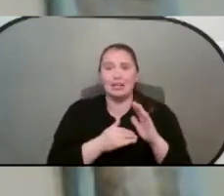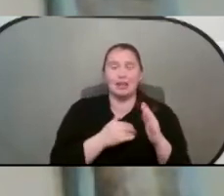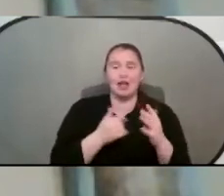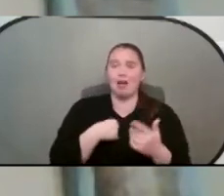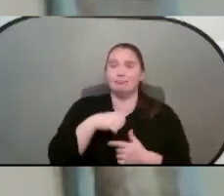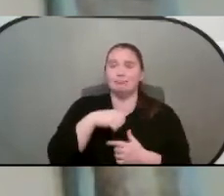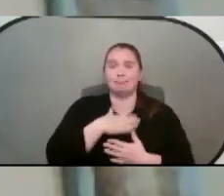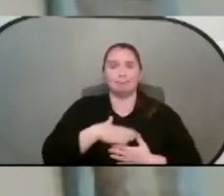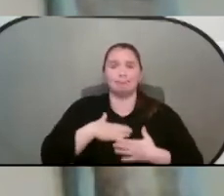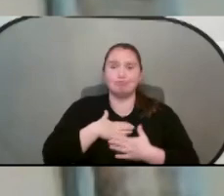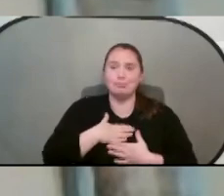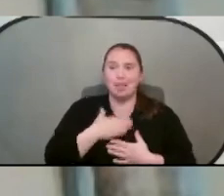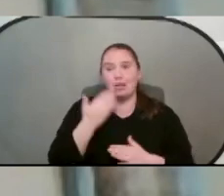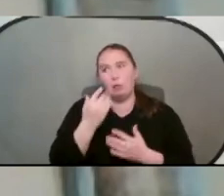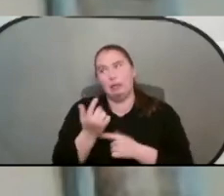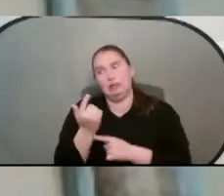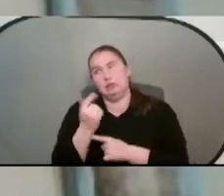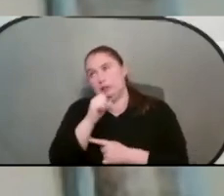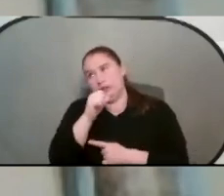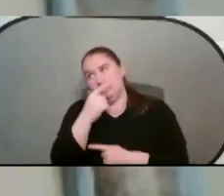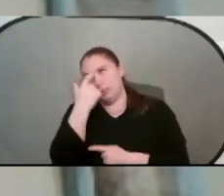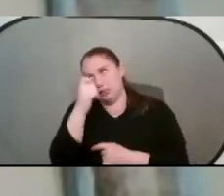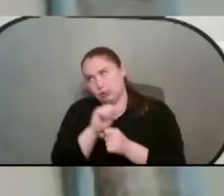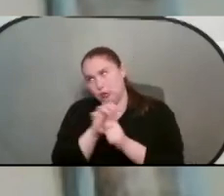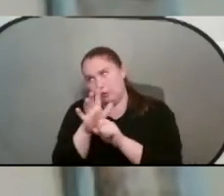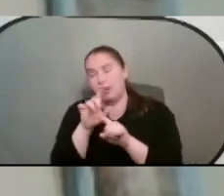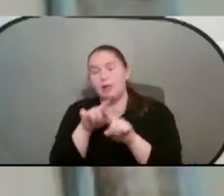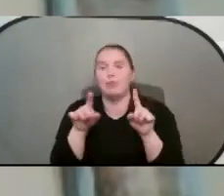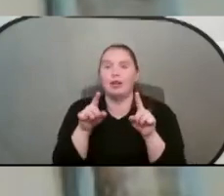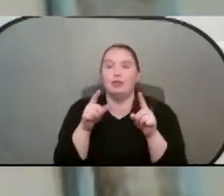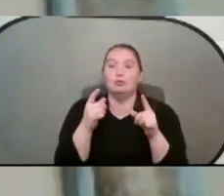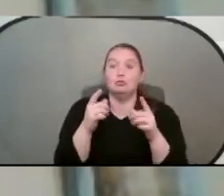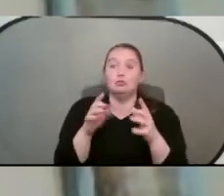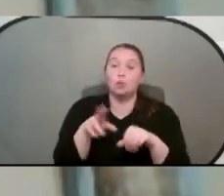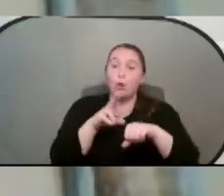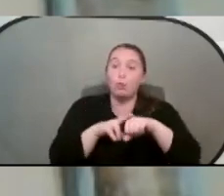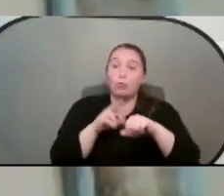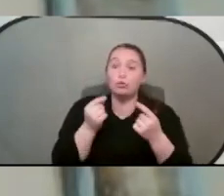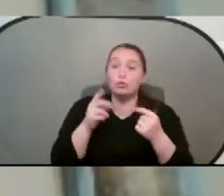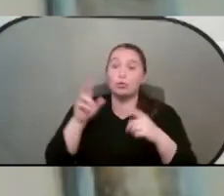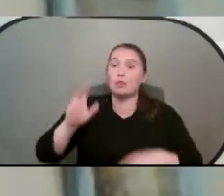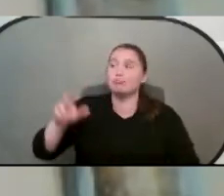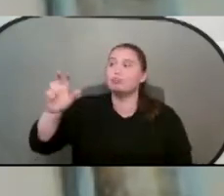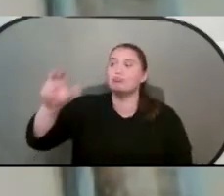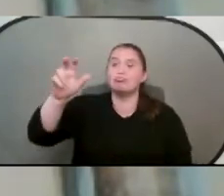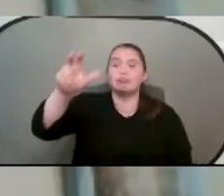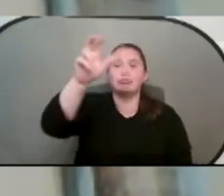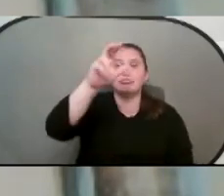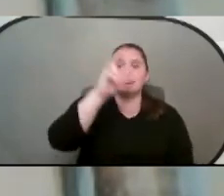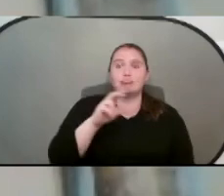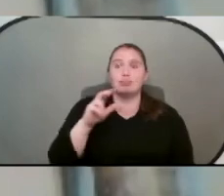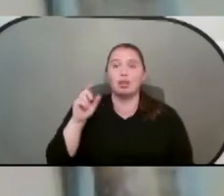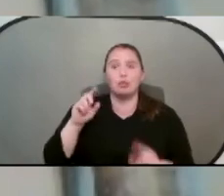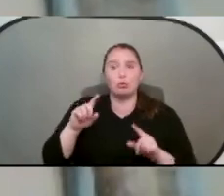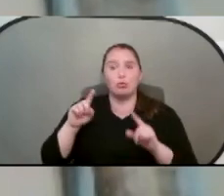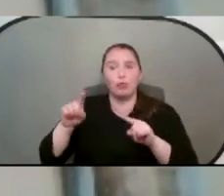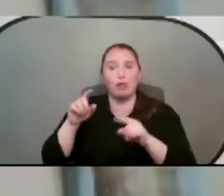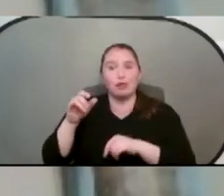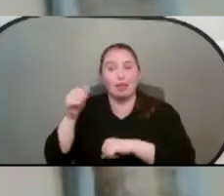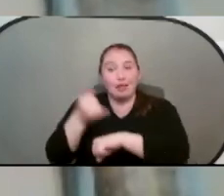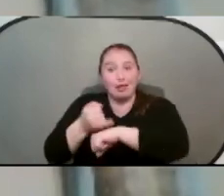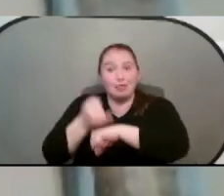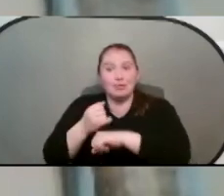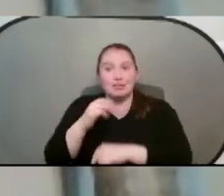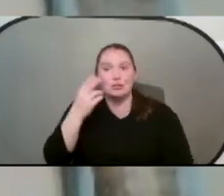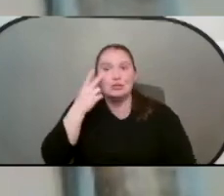Well, of course we didn't do it this last year because of COVID, but whenever we go to other campuses, for example, Bell Seals are beautiful library.